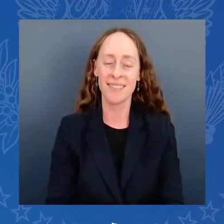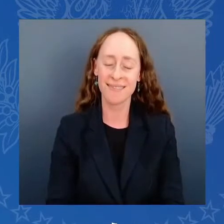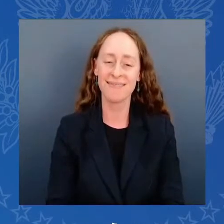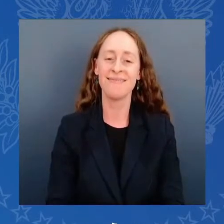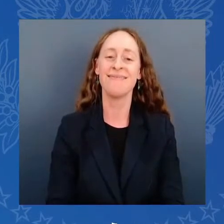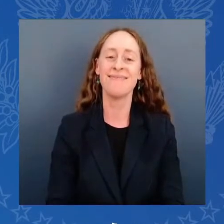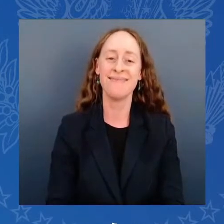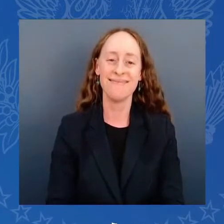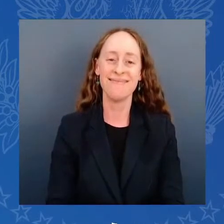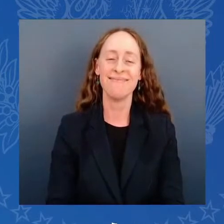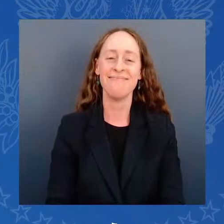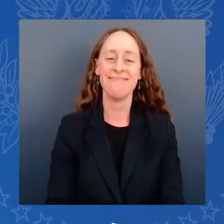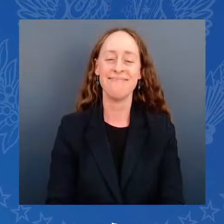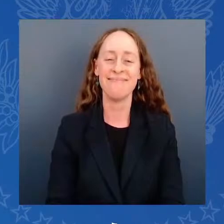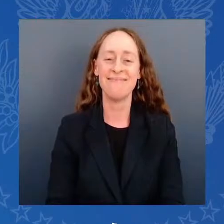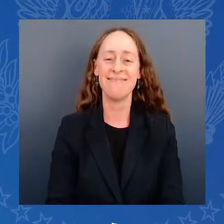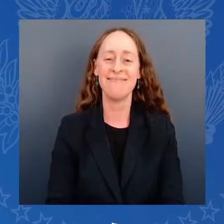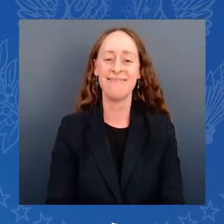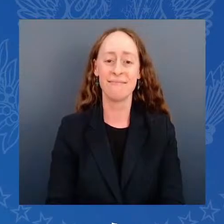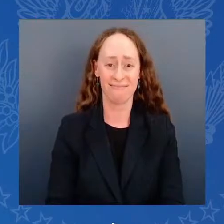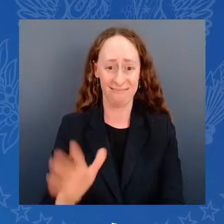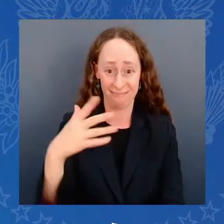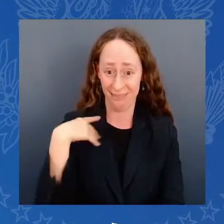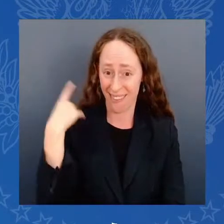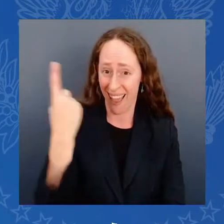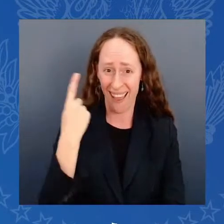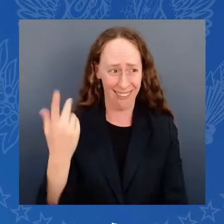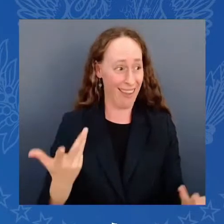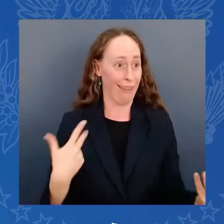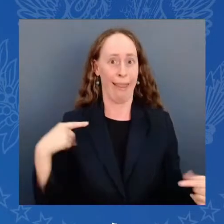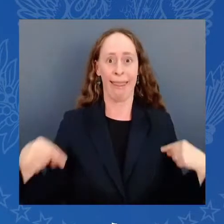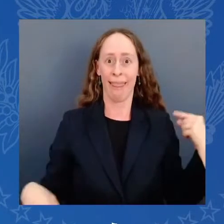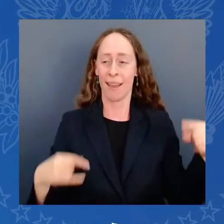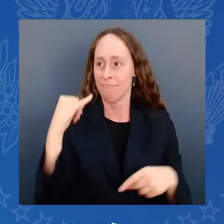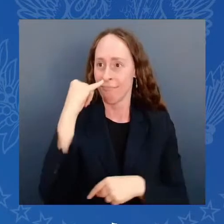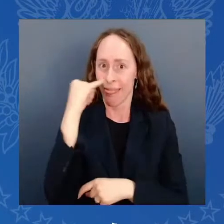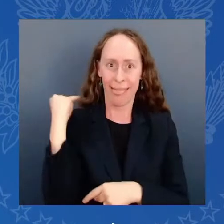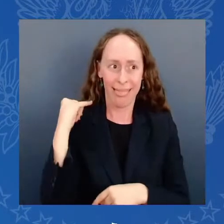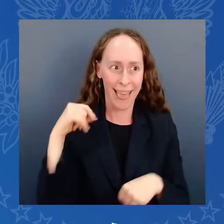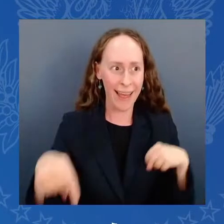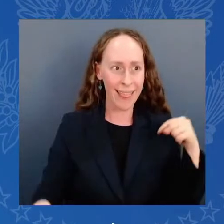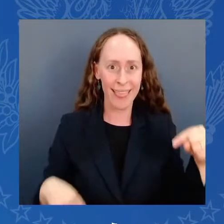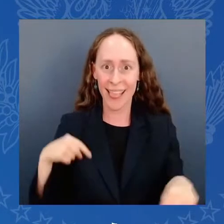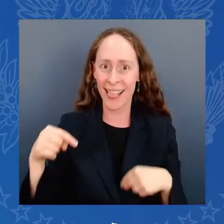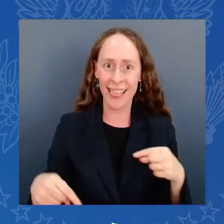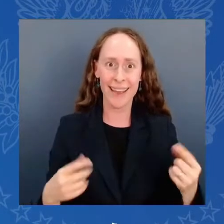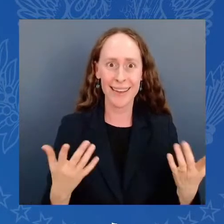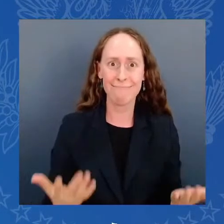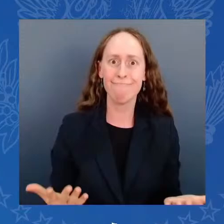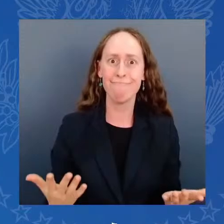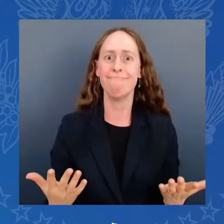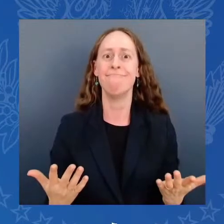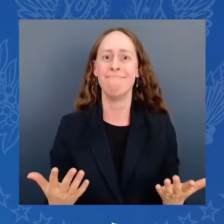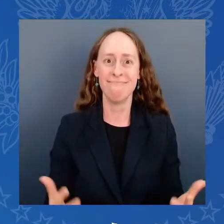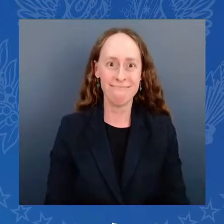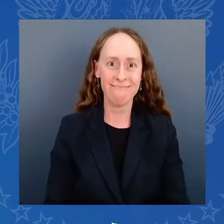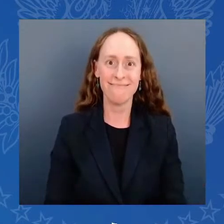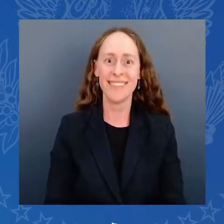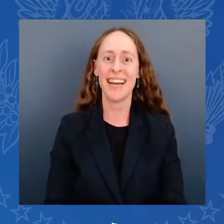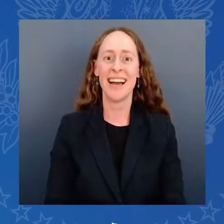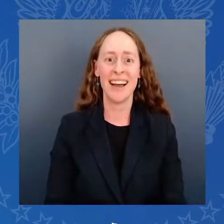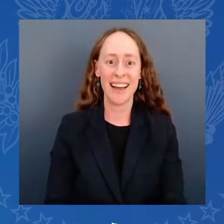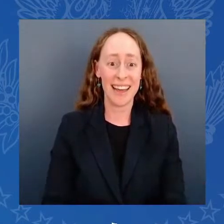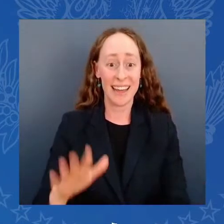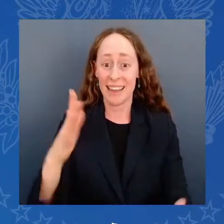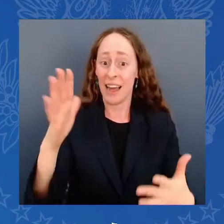I didn't know what the hell I was doing. But look, and I went on to be able to I had to wait a little bit to be